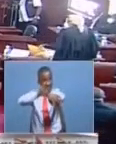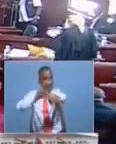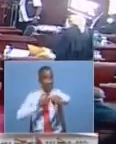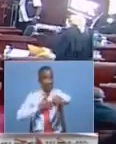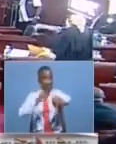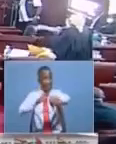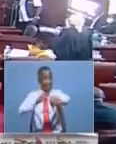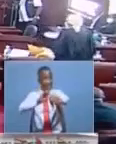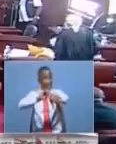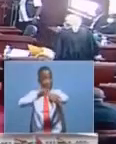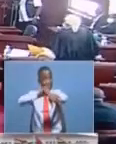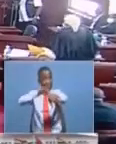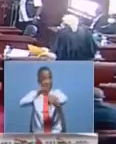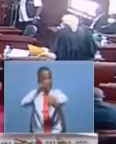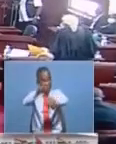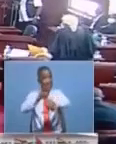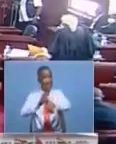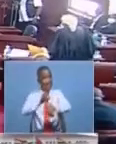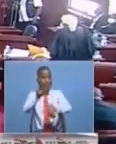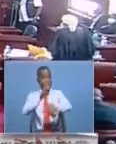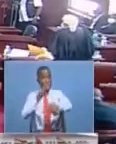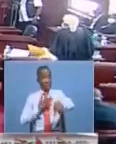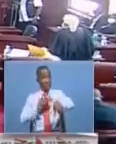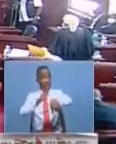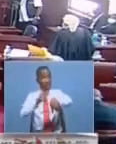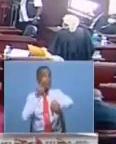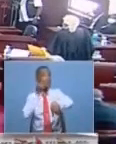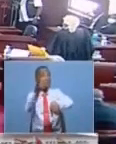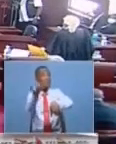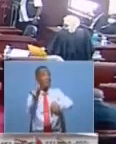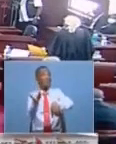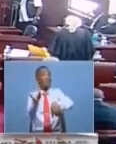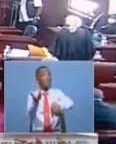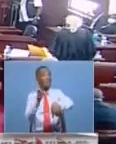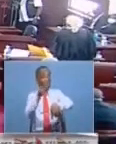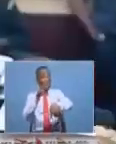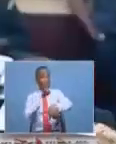My lord, Order. He's wasting. Order in court, please.